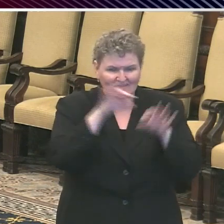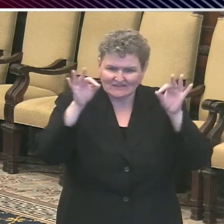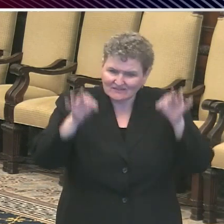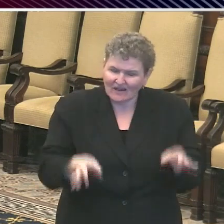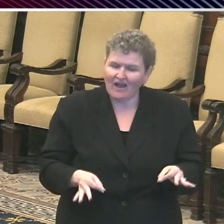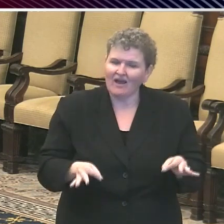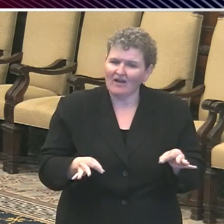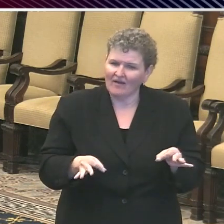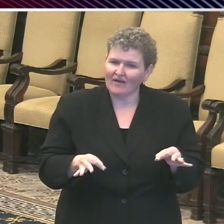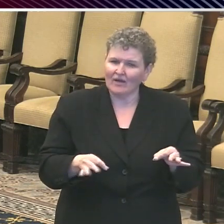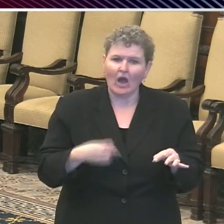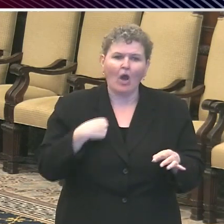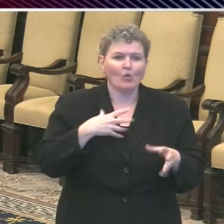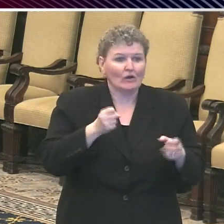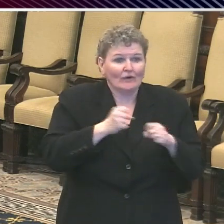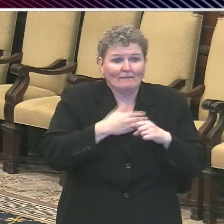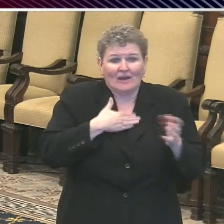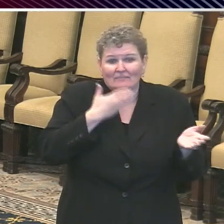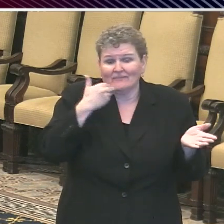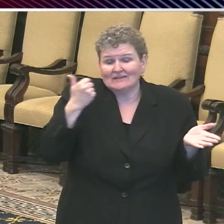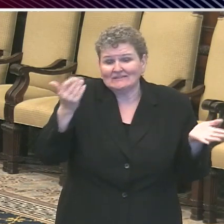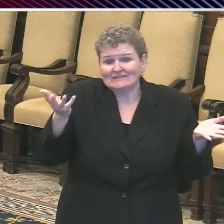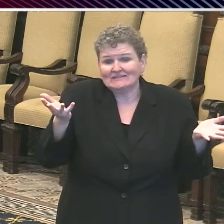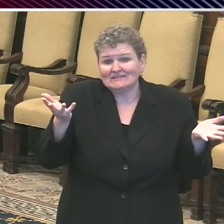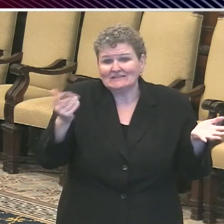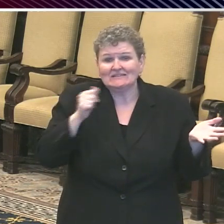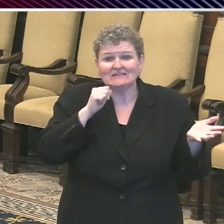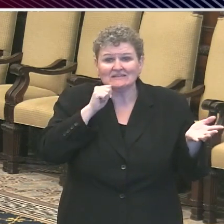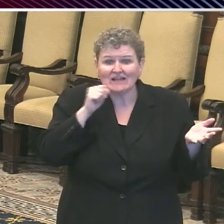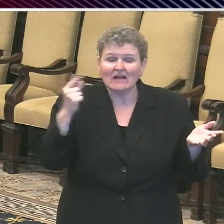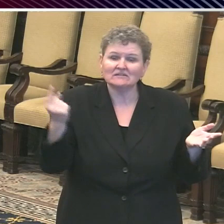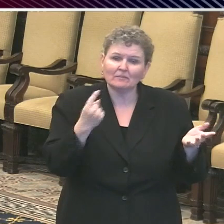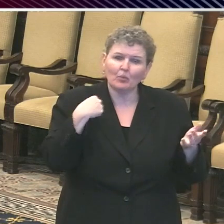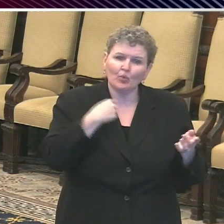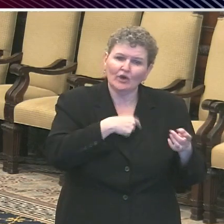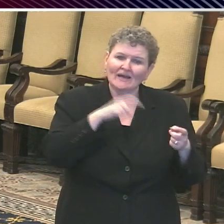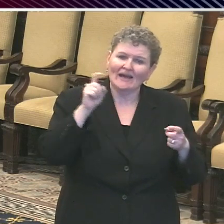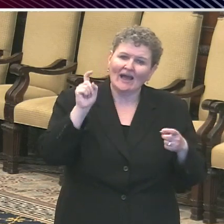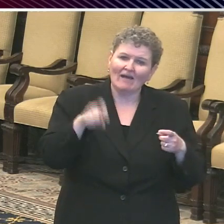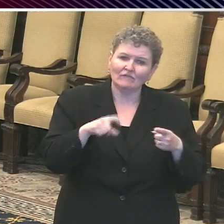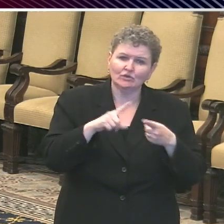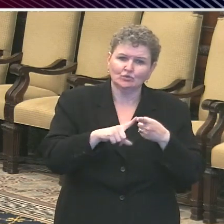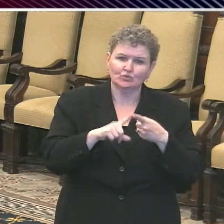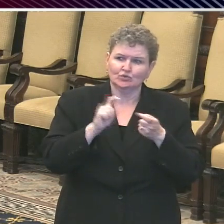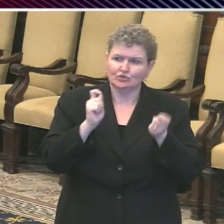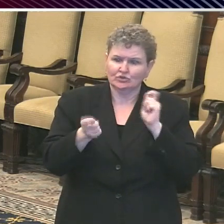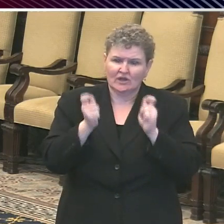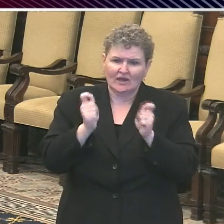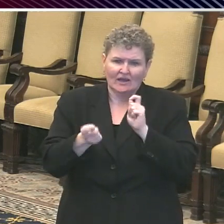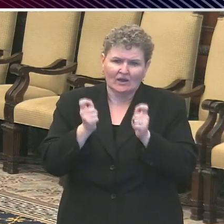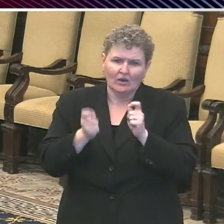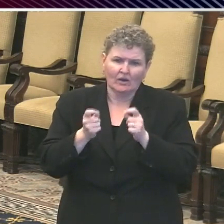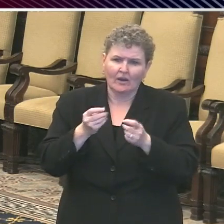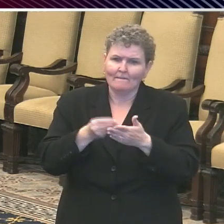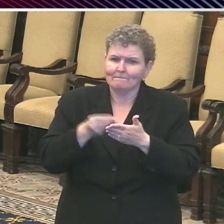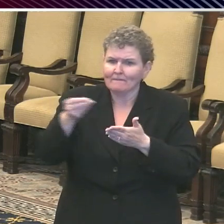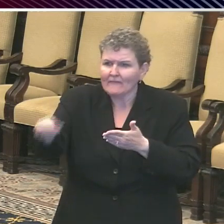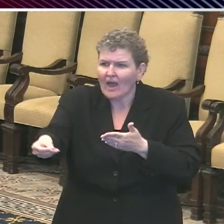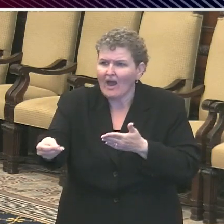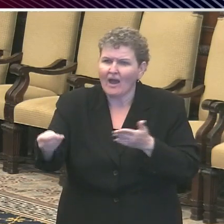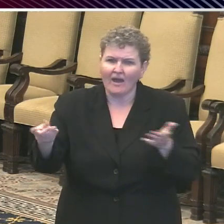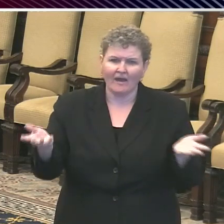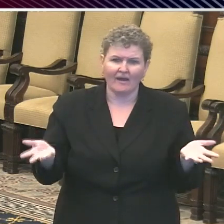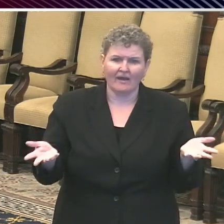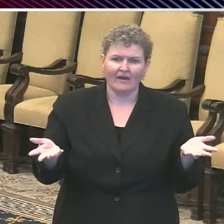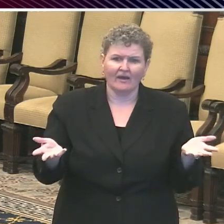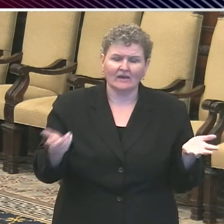can to make that happen. But this is not something that we can bend. I don't know what bend procurement rules are. I mean, I don't think